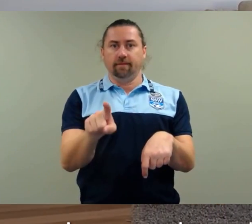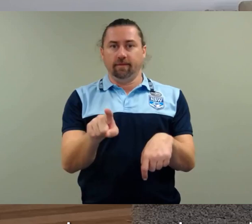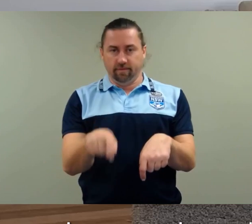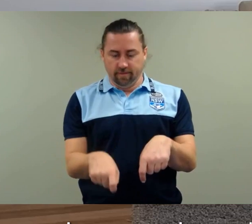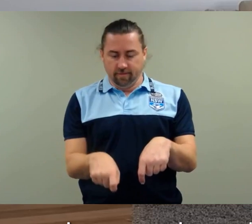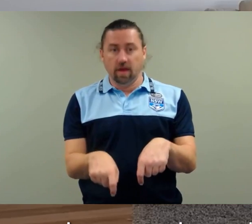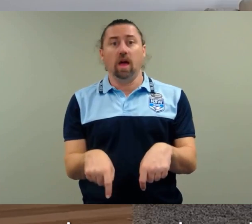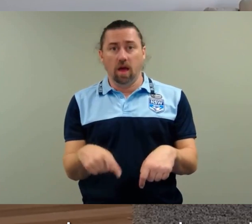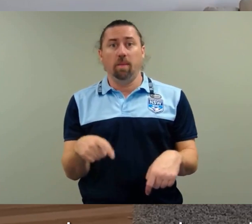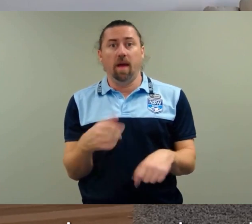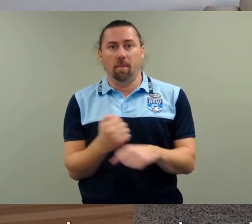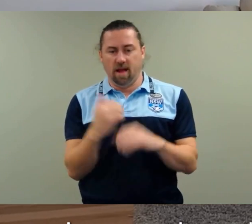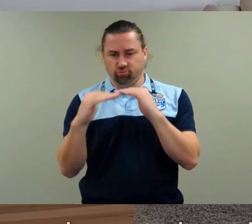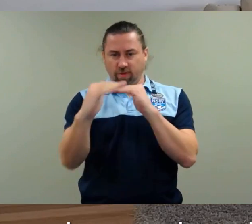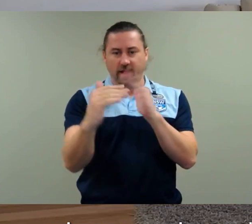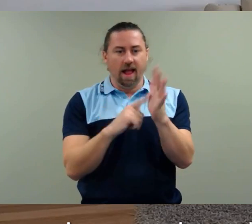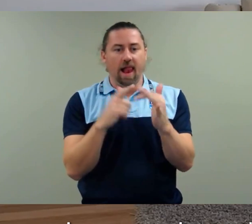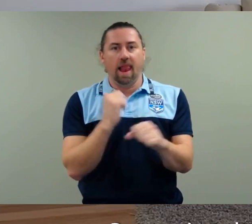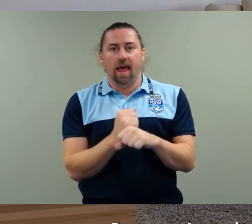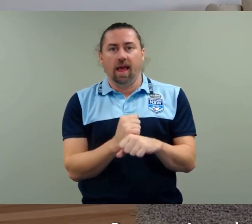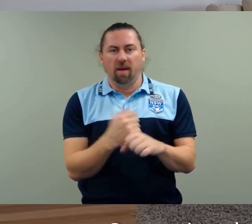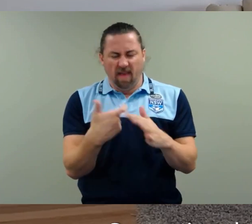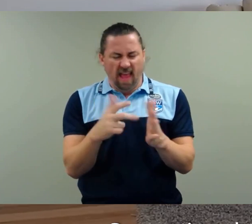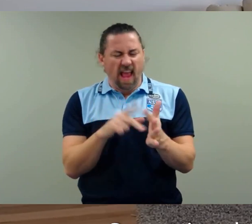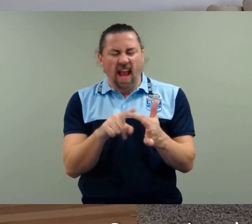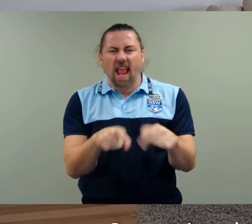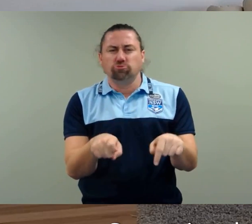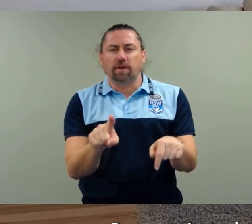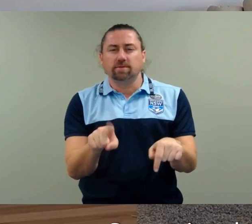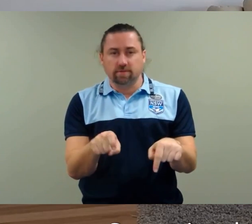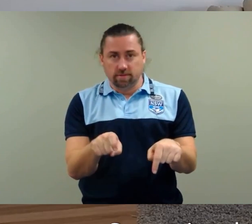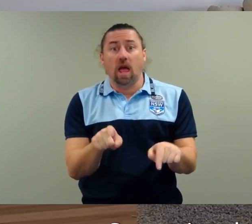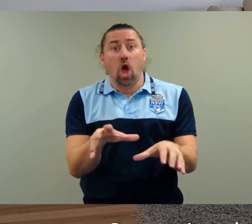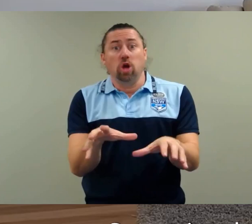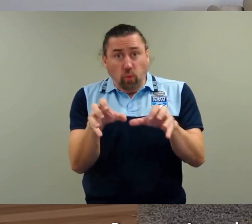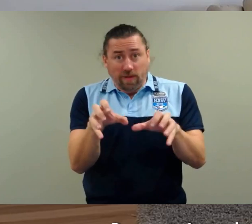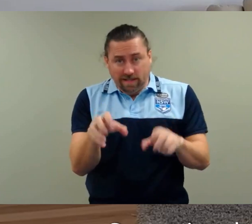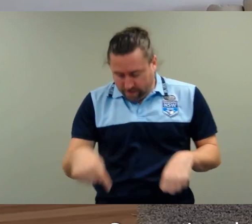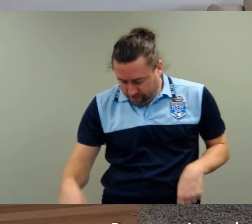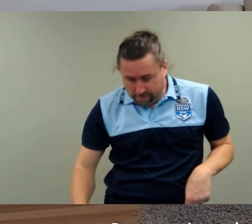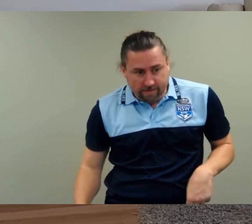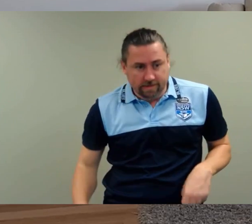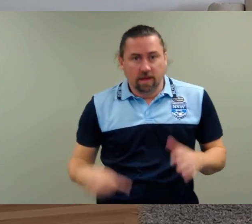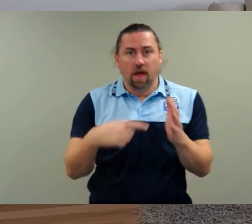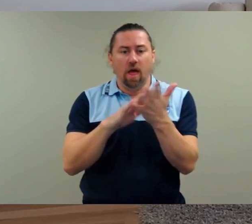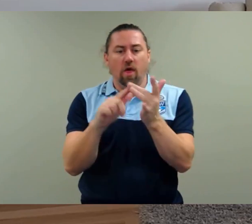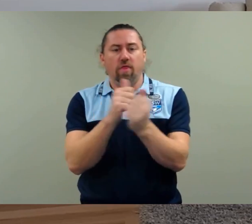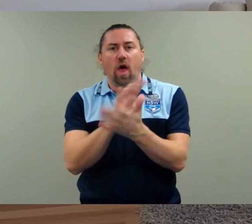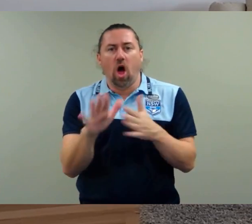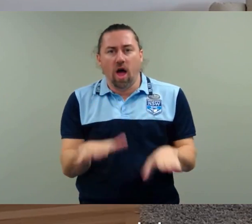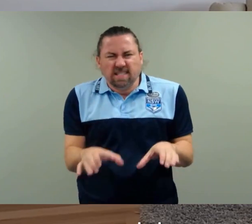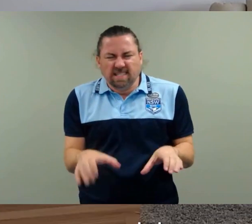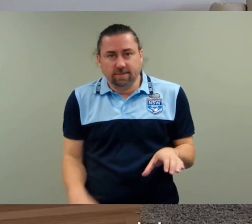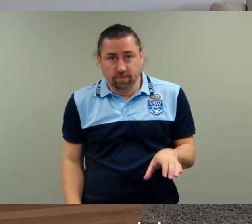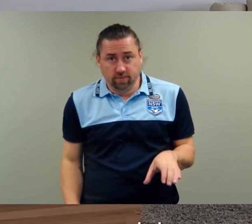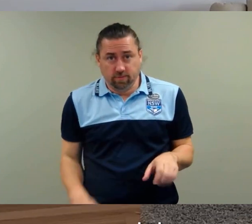where your knee should be straight at the top position, squeezing the muscle at the top of your leg. Hold for a